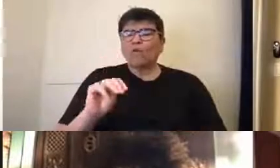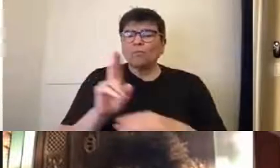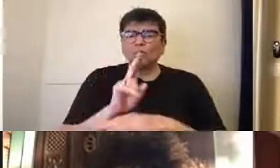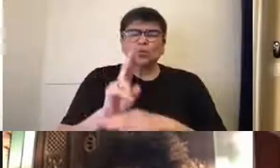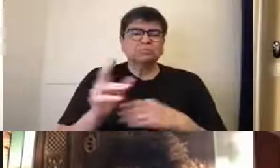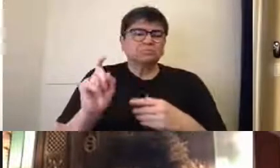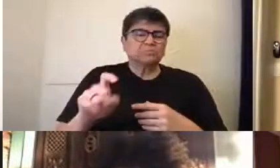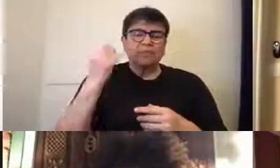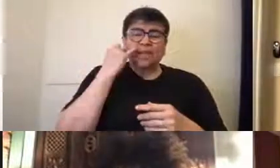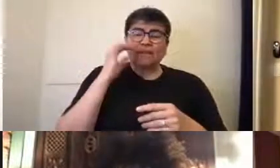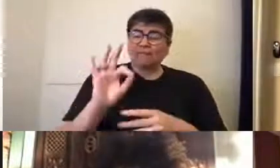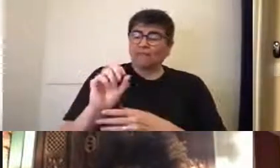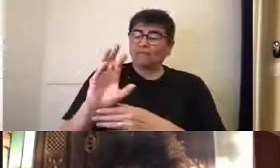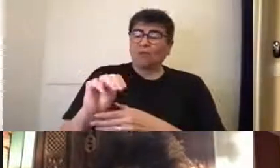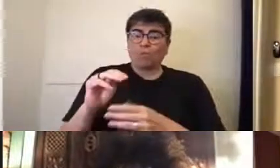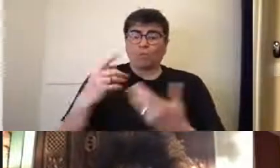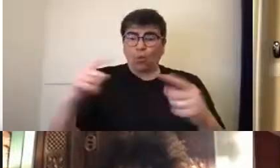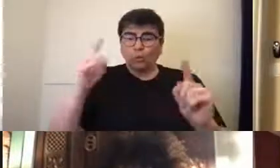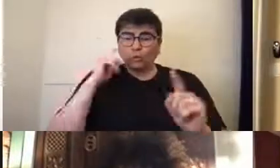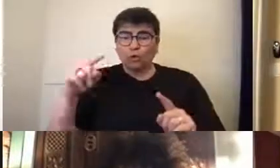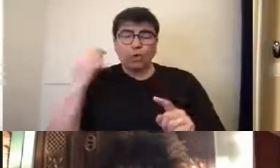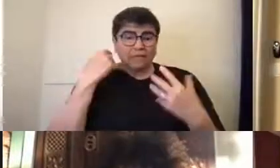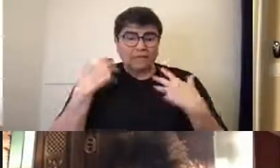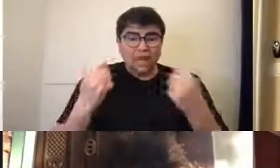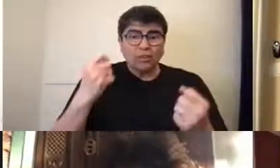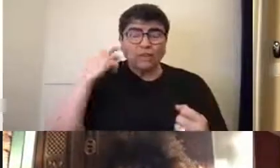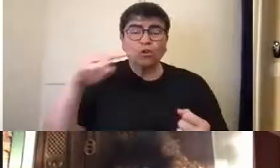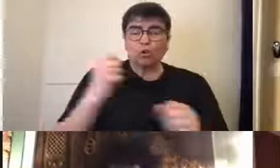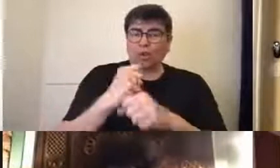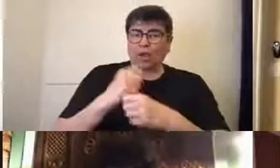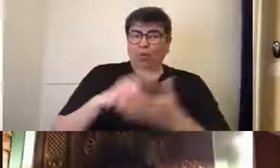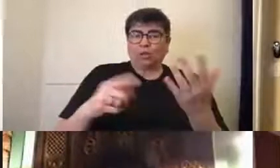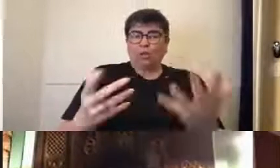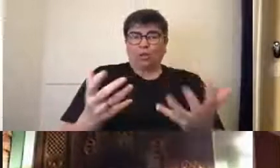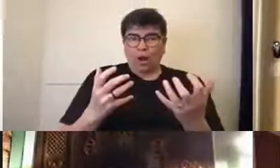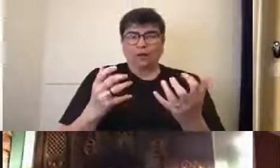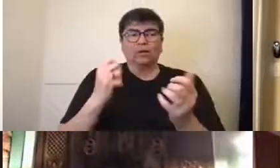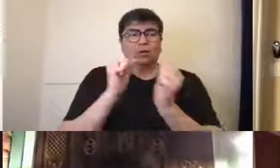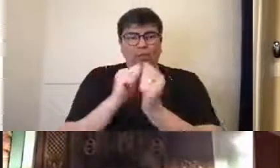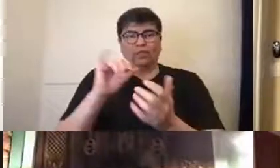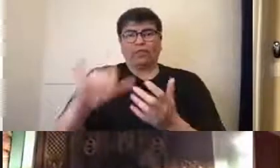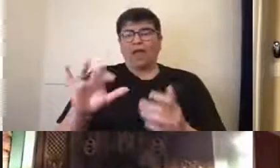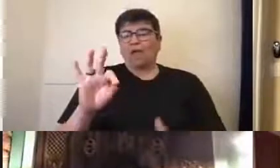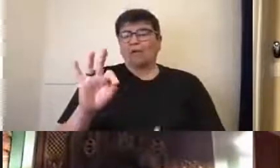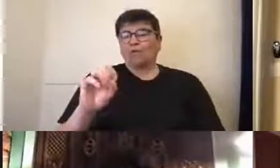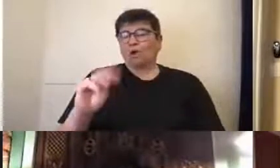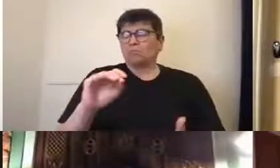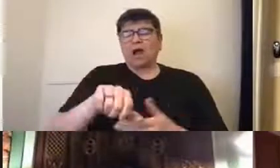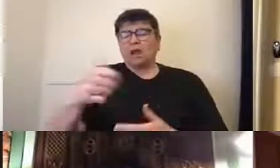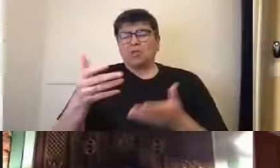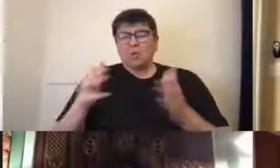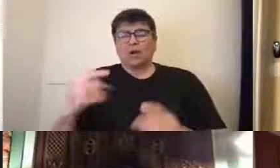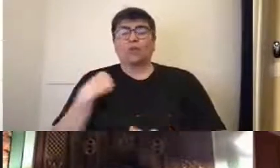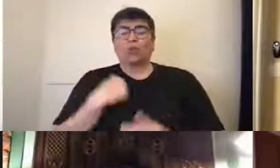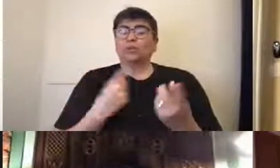if the form works for you, if the form is healthy for you, and if you can create what you want to create with the form. This is just another form. What we're going to do